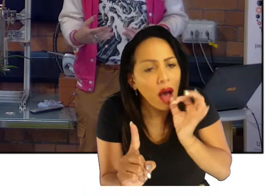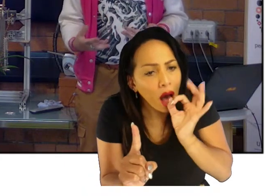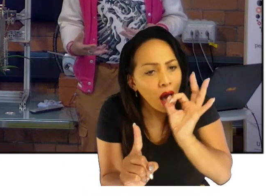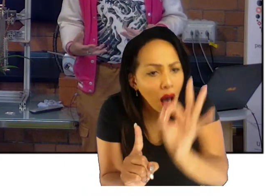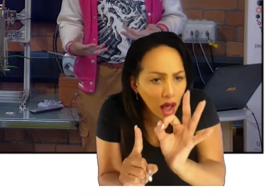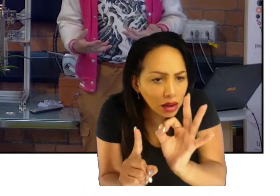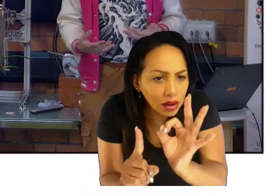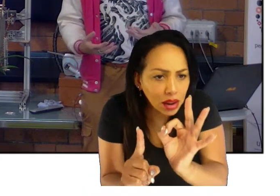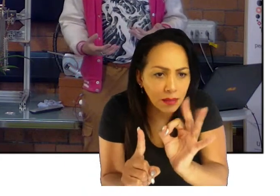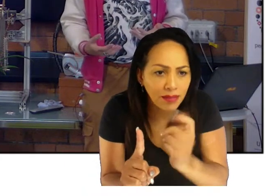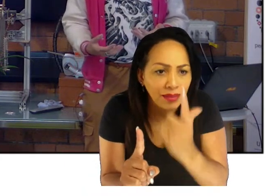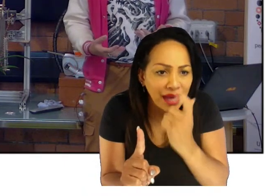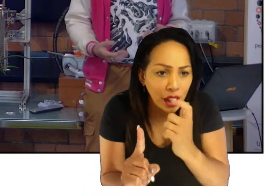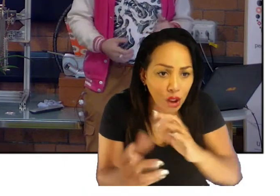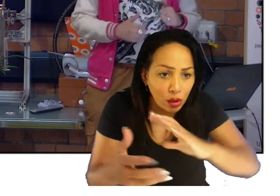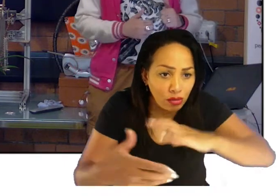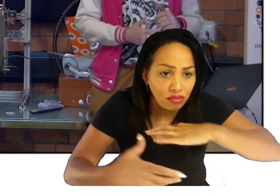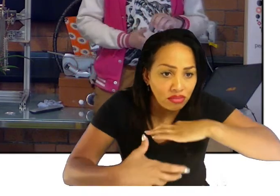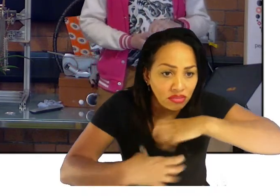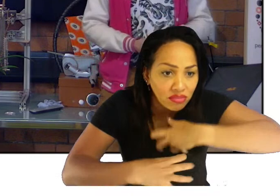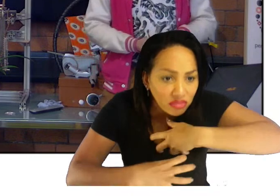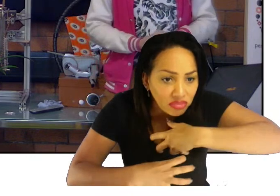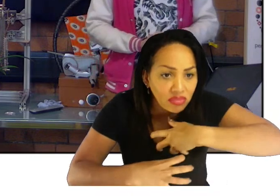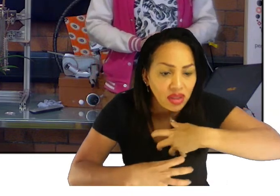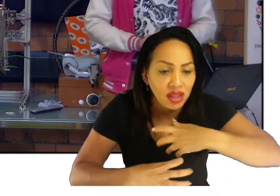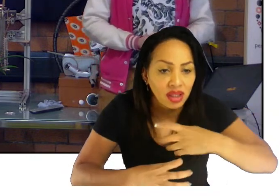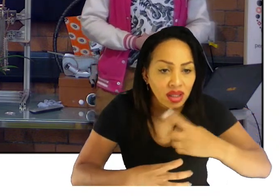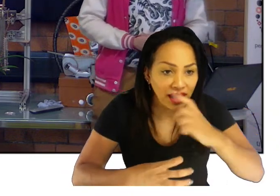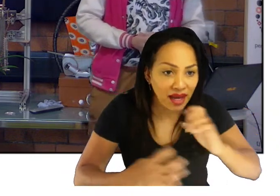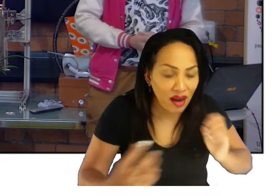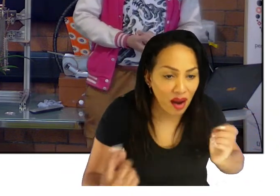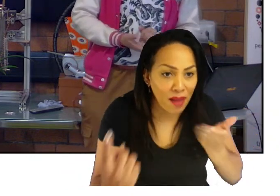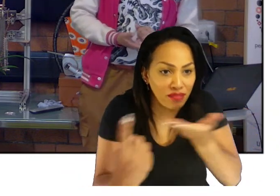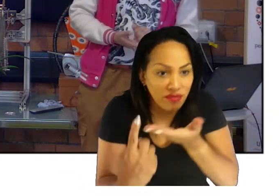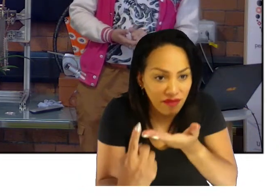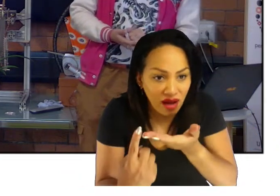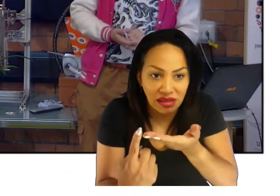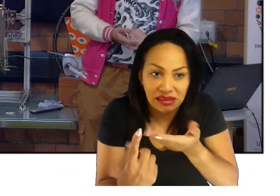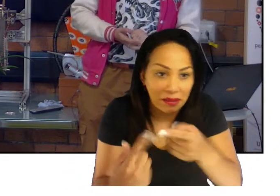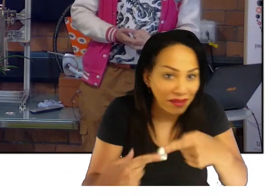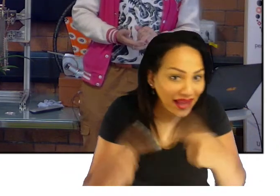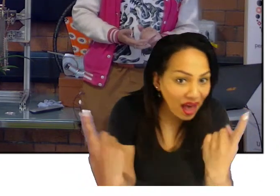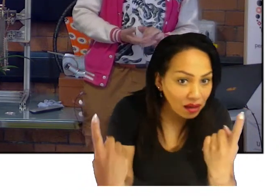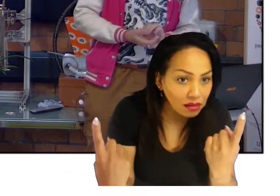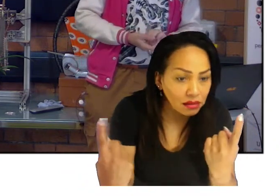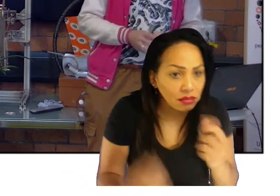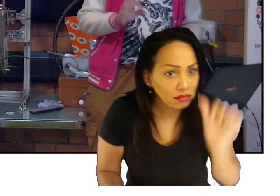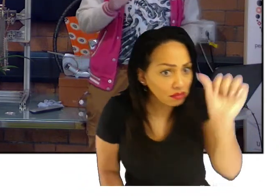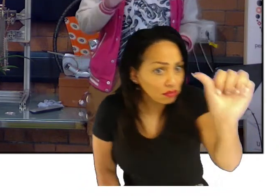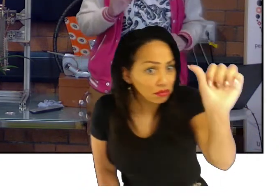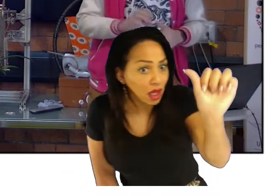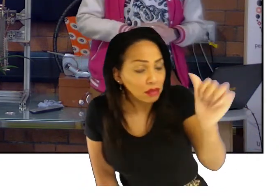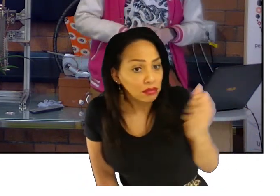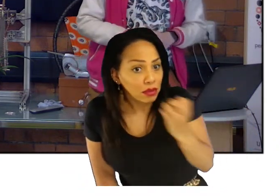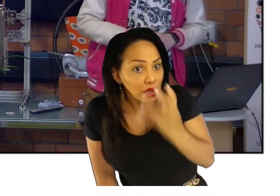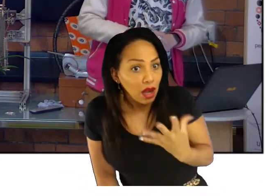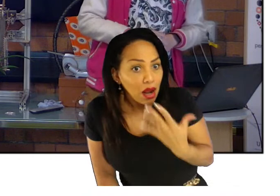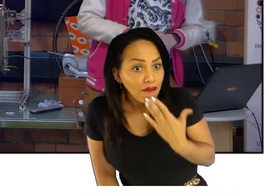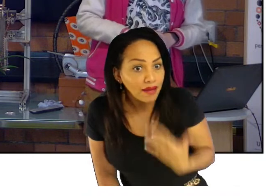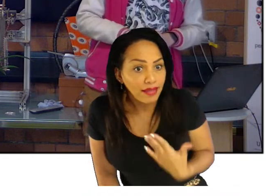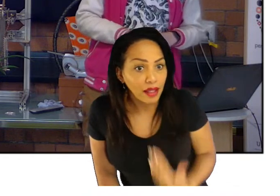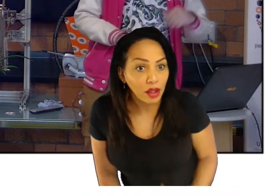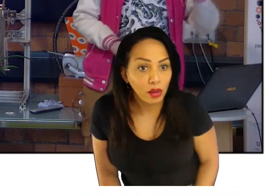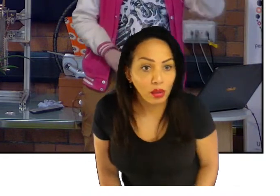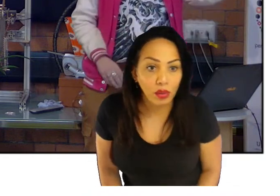Is that useful? Yeah, that's lovely. It is. Can I have a follow-up question? Is that allowed? Yes, yeah, go on. Sorry. How much